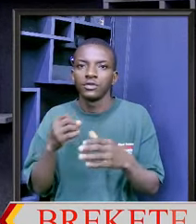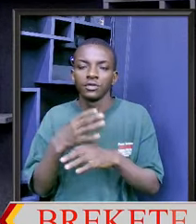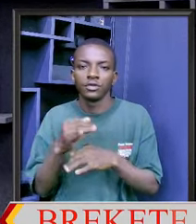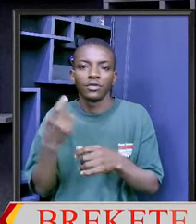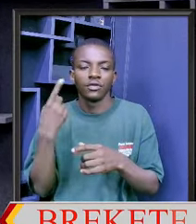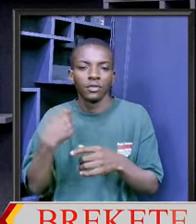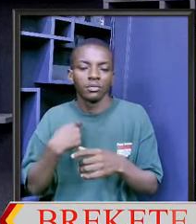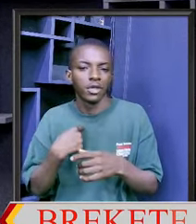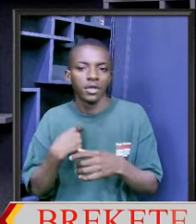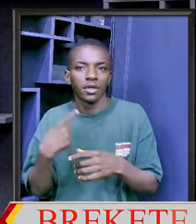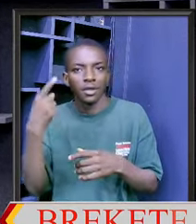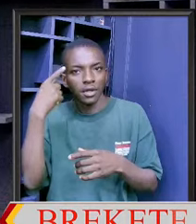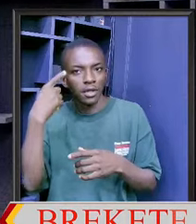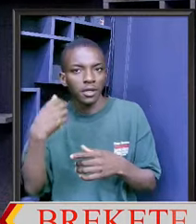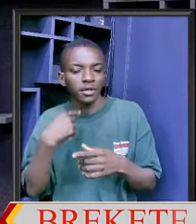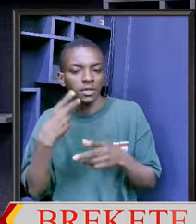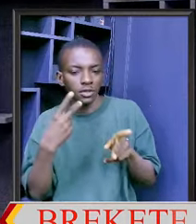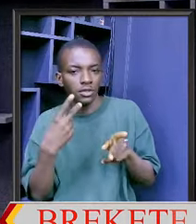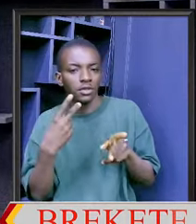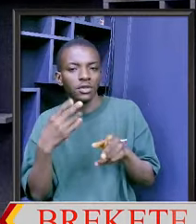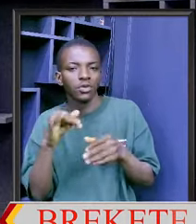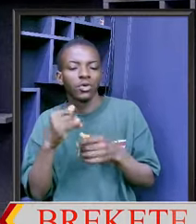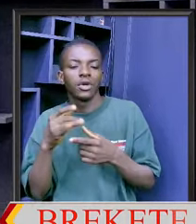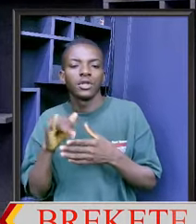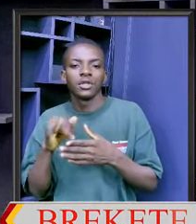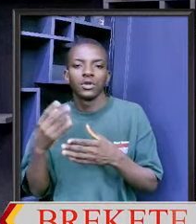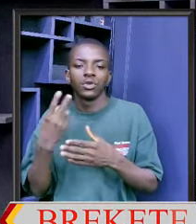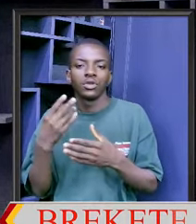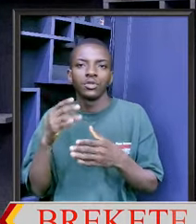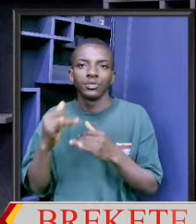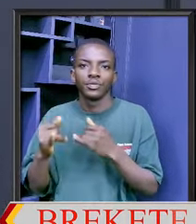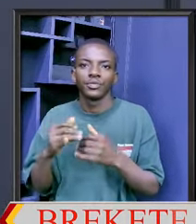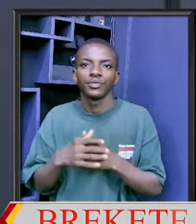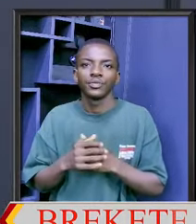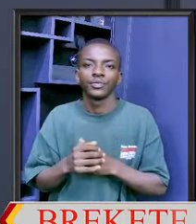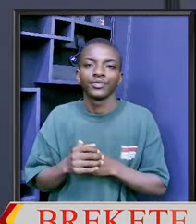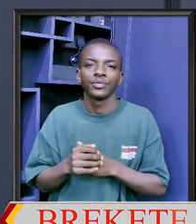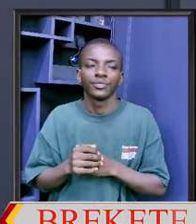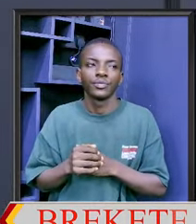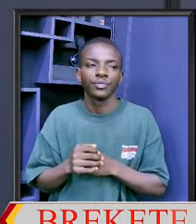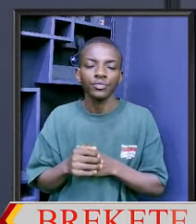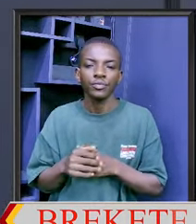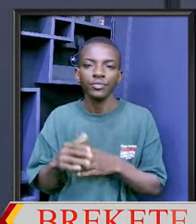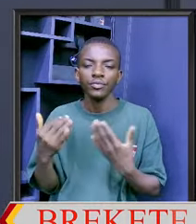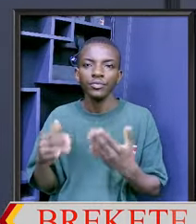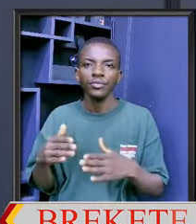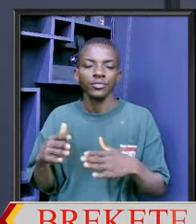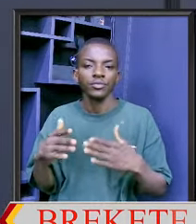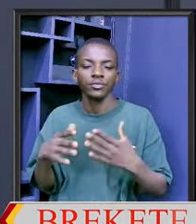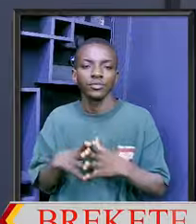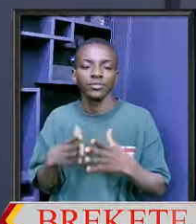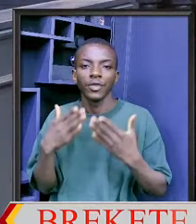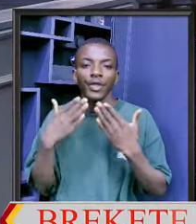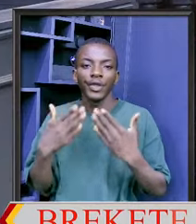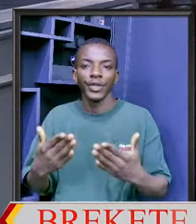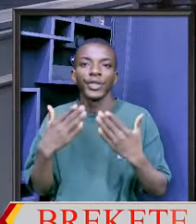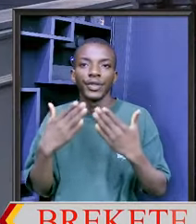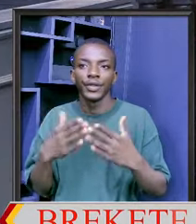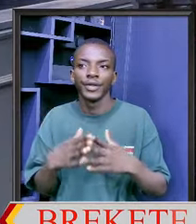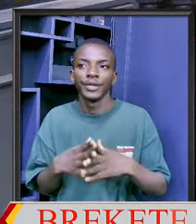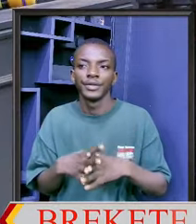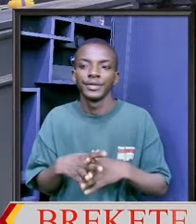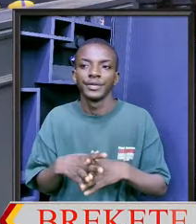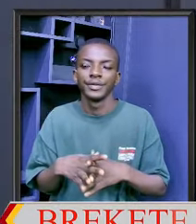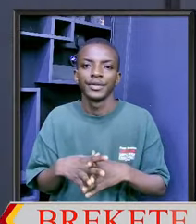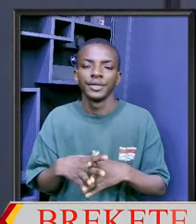So for me, I think I have seen you as one that is quite resourceful. Make I rest my case. Thank you, sir. Thank you. Say